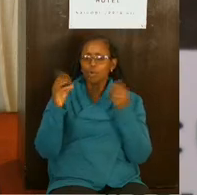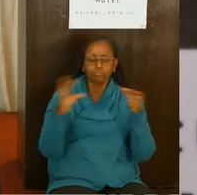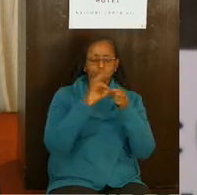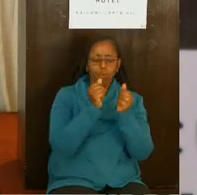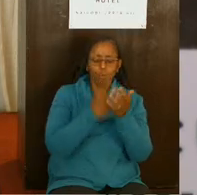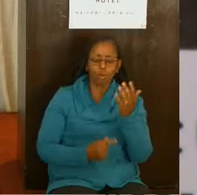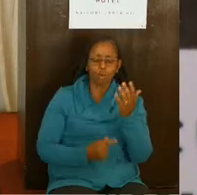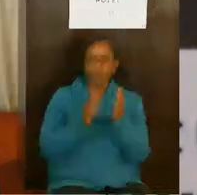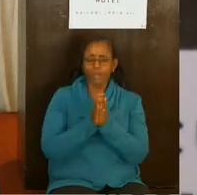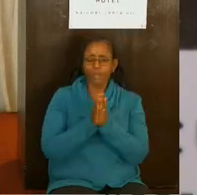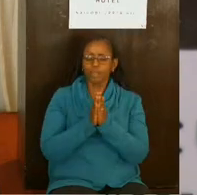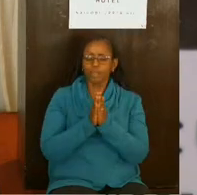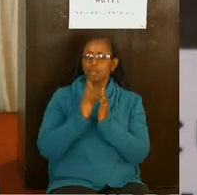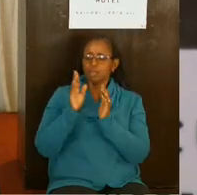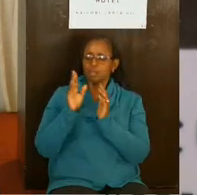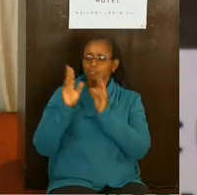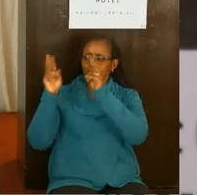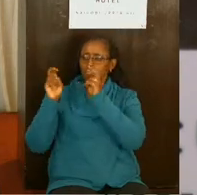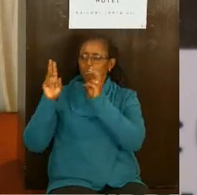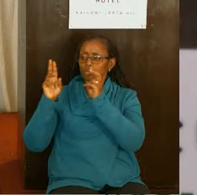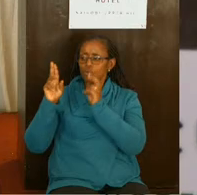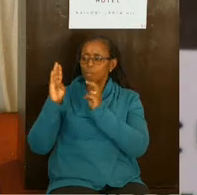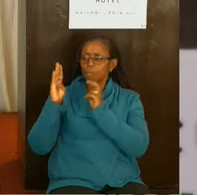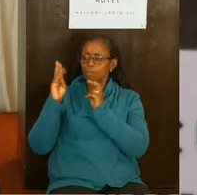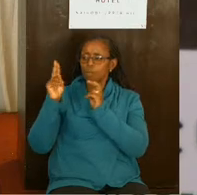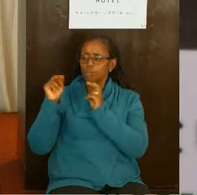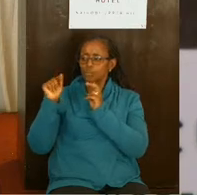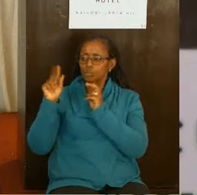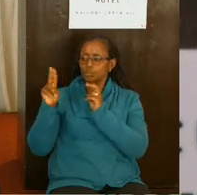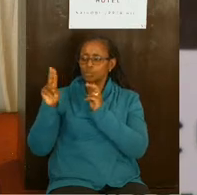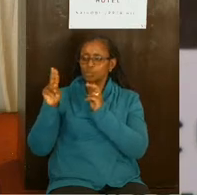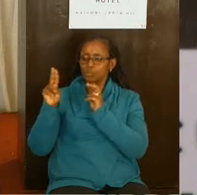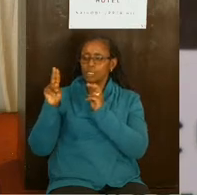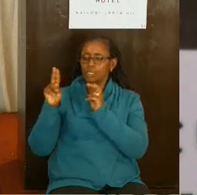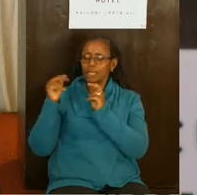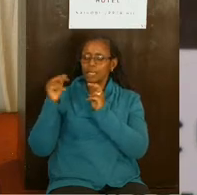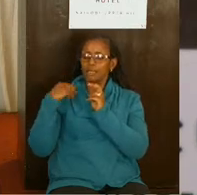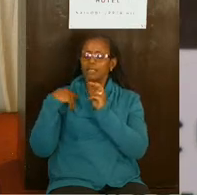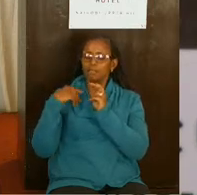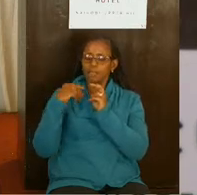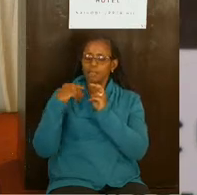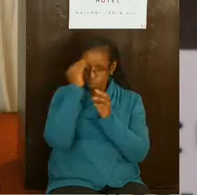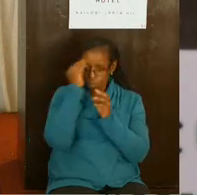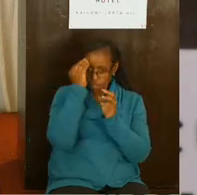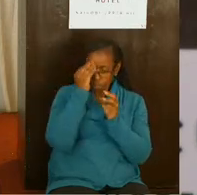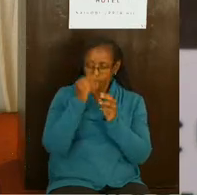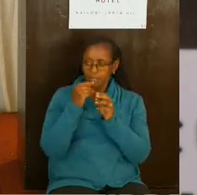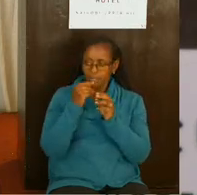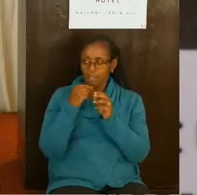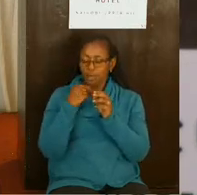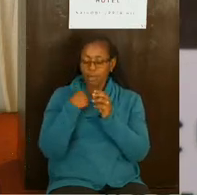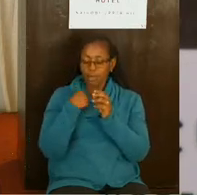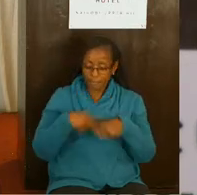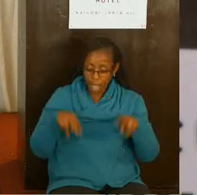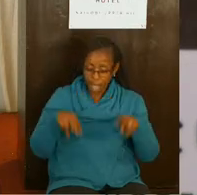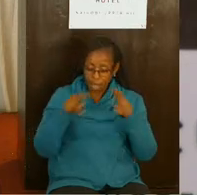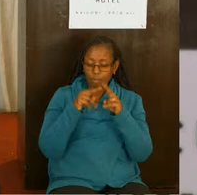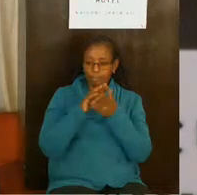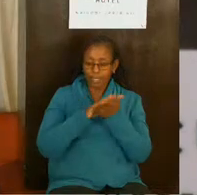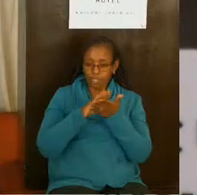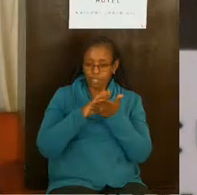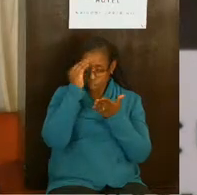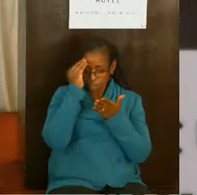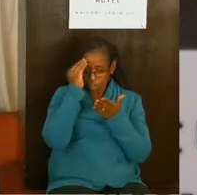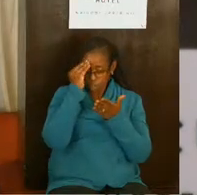and value-based education and we're then going to Anchor value-based education in both the past and the